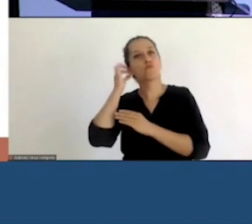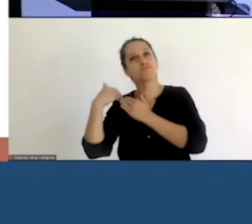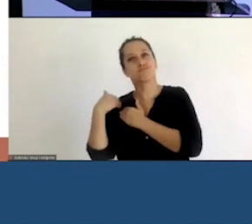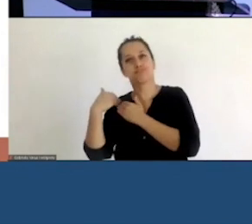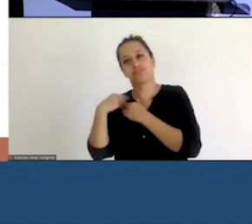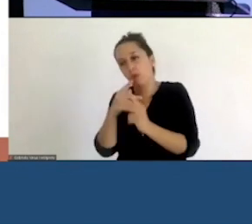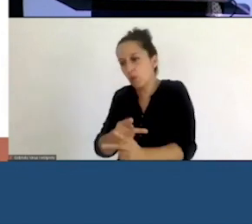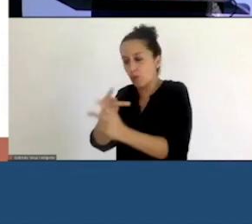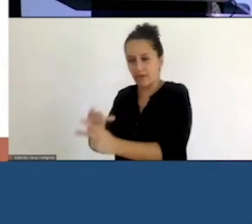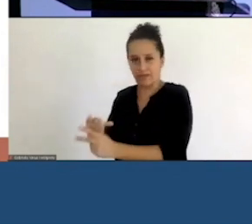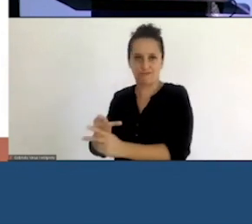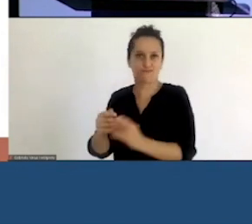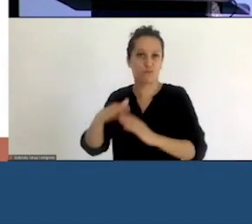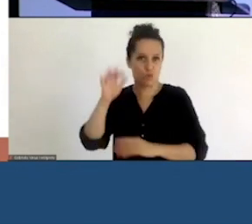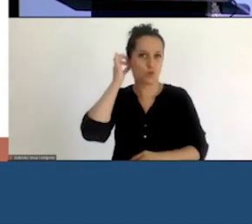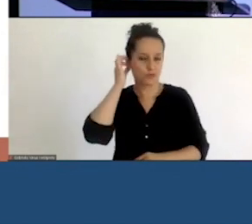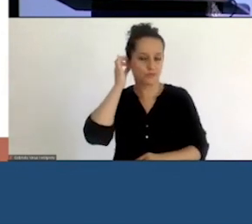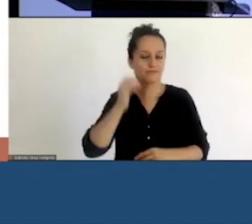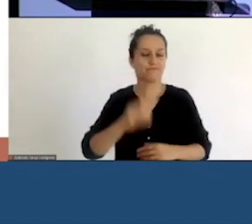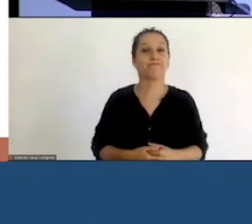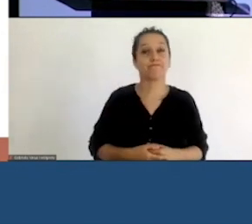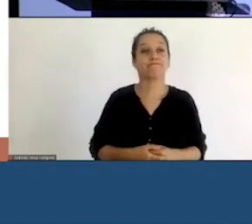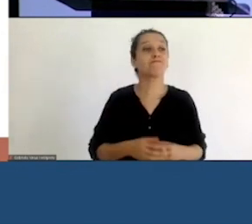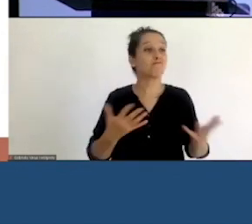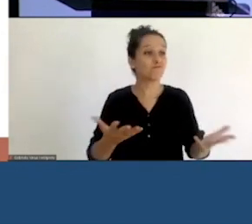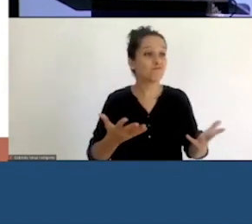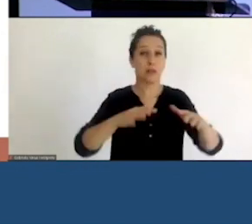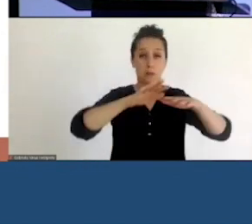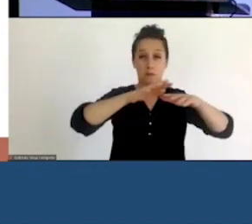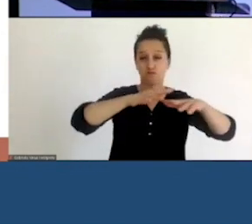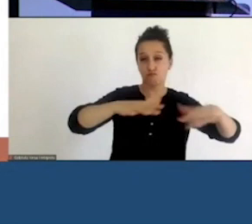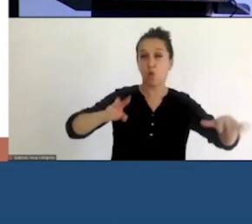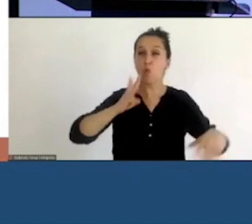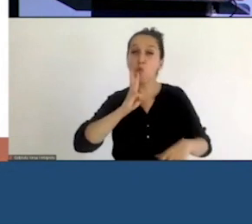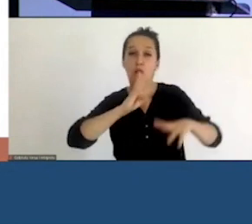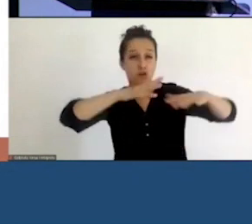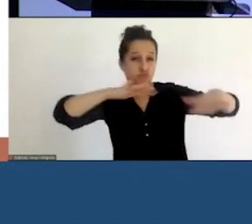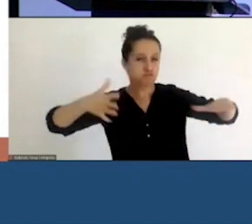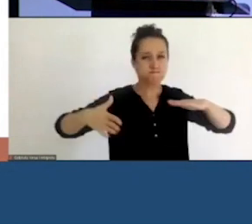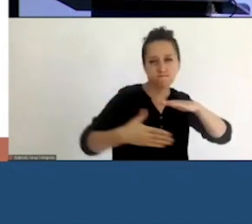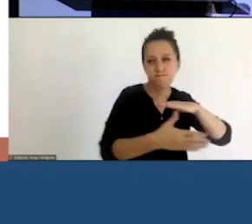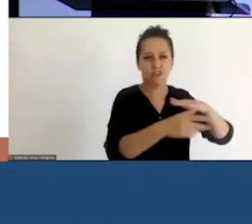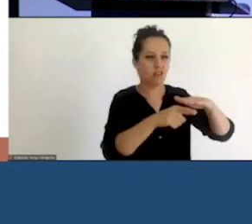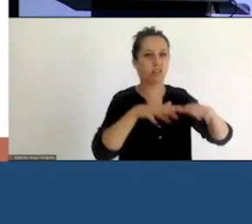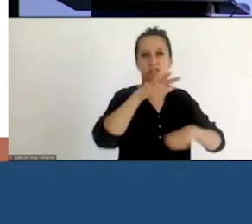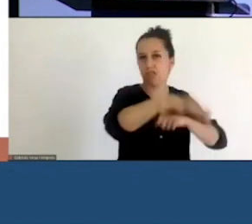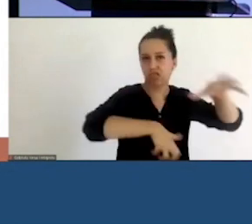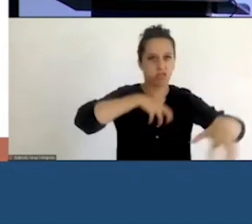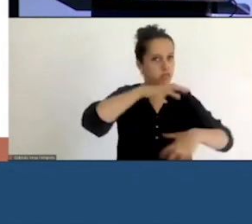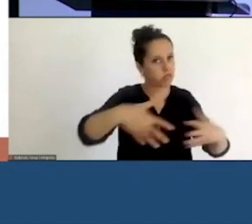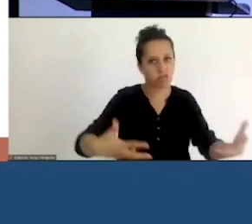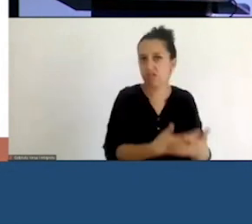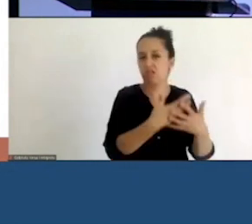diversity as well, and well as the problems for women, as I mentioned before. And I said the exacerbation of terrestrial and